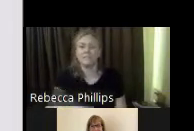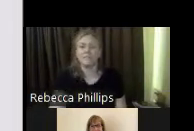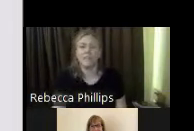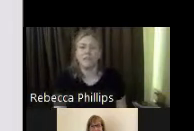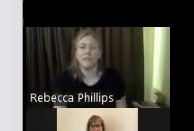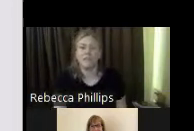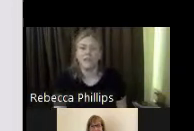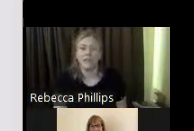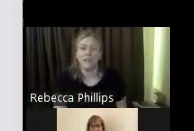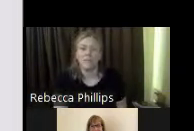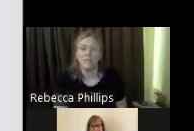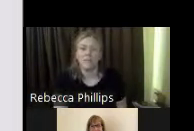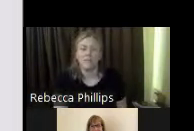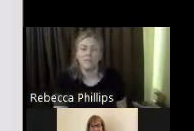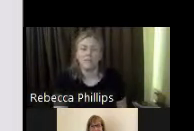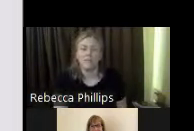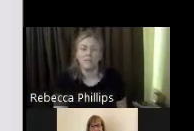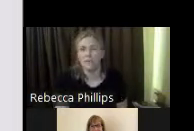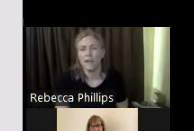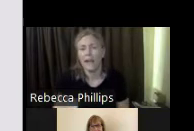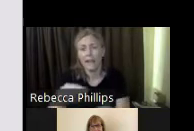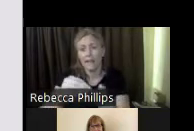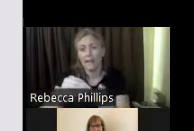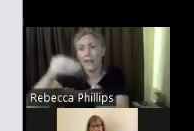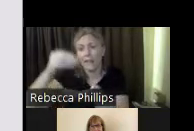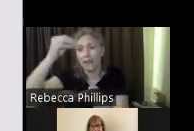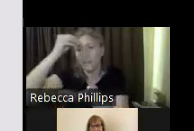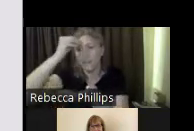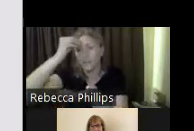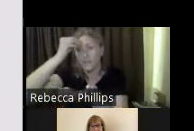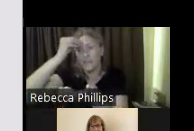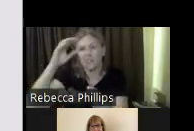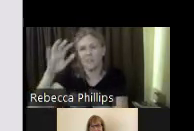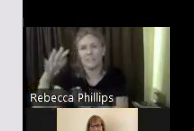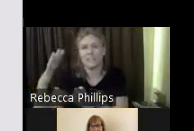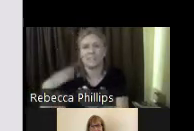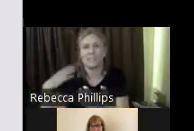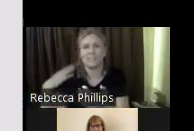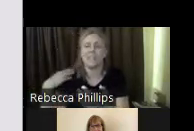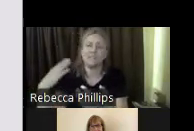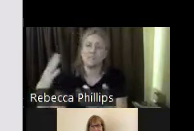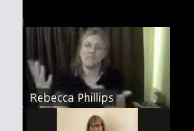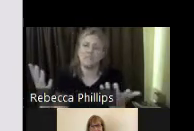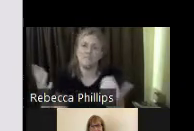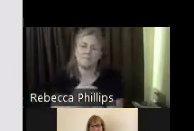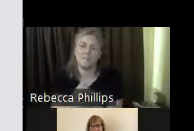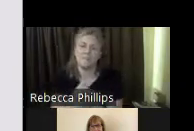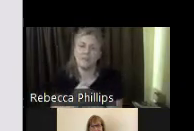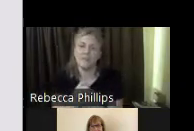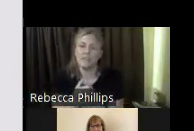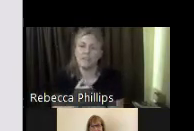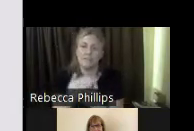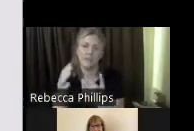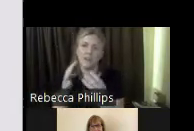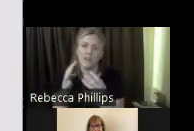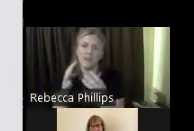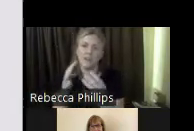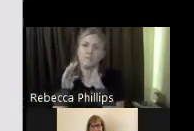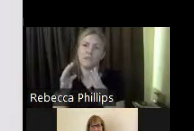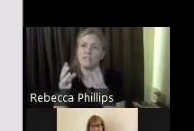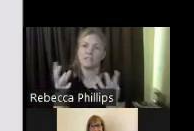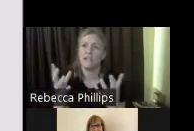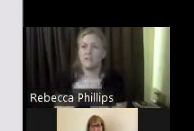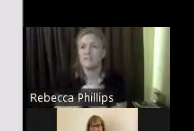attention also. But what I learned was that you don't actually touch someone, you know, unless you're already